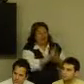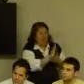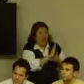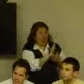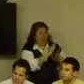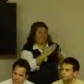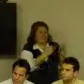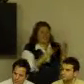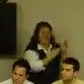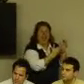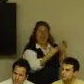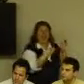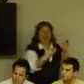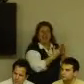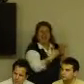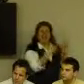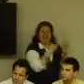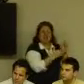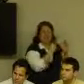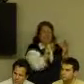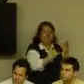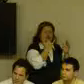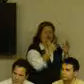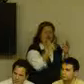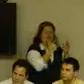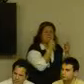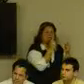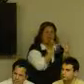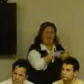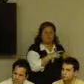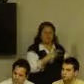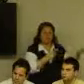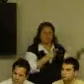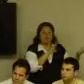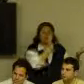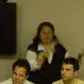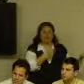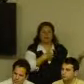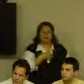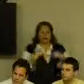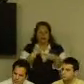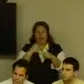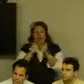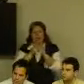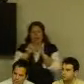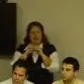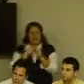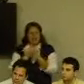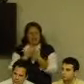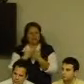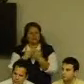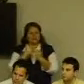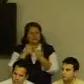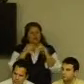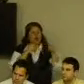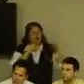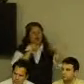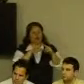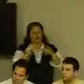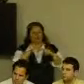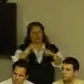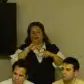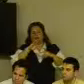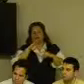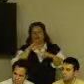over and over again, they didn't complain. As an interpreting agency, we can't do that. You need to go to maybe Disability Rights